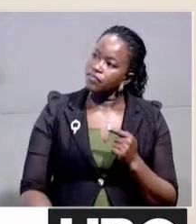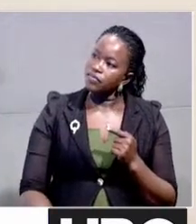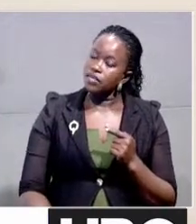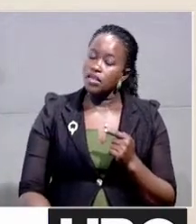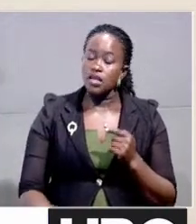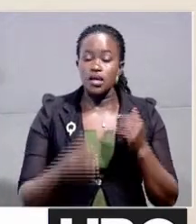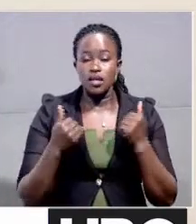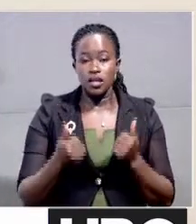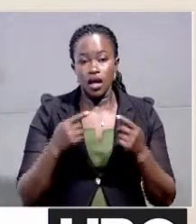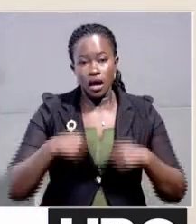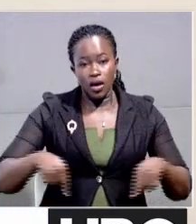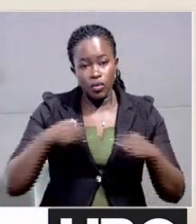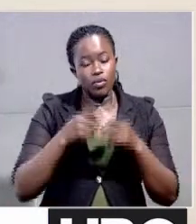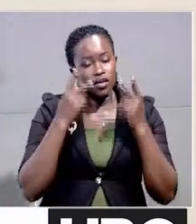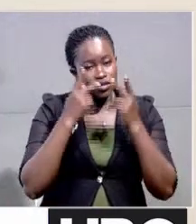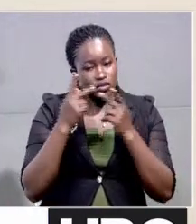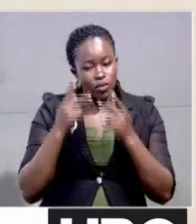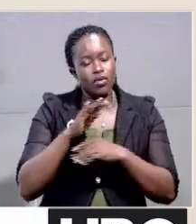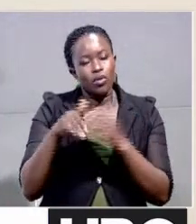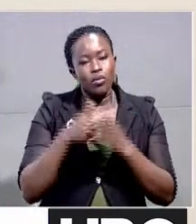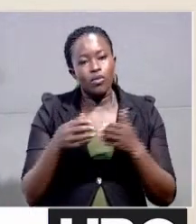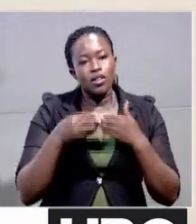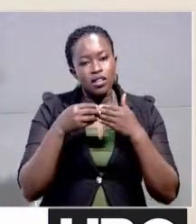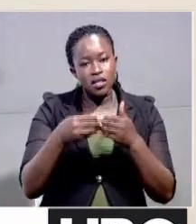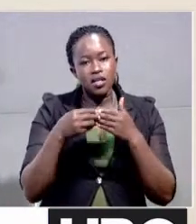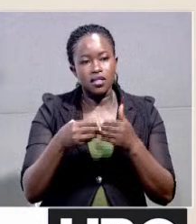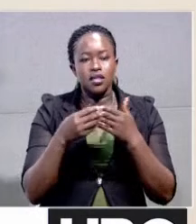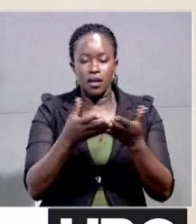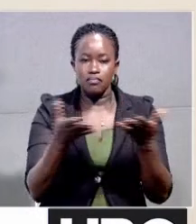the honorary leaders who are here,